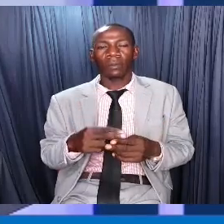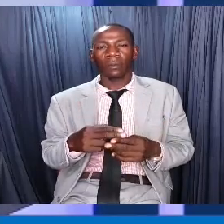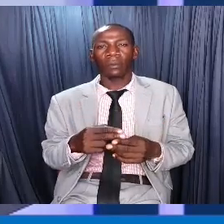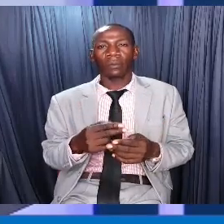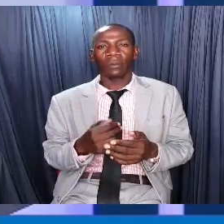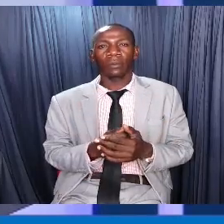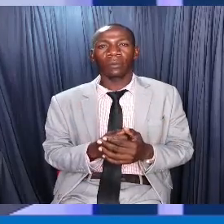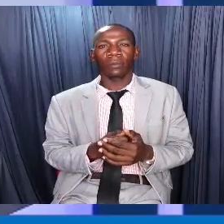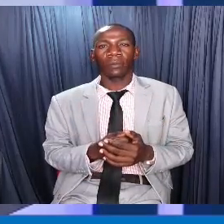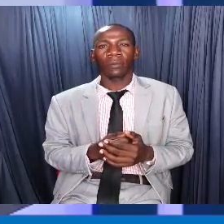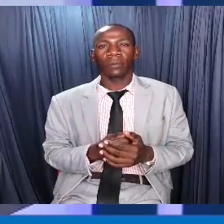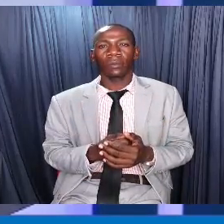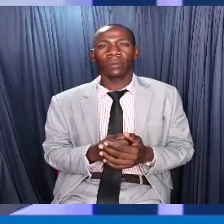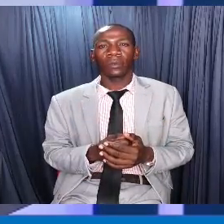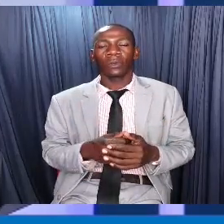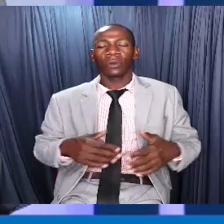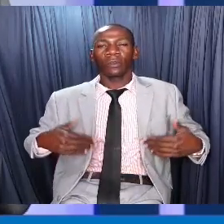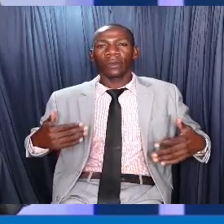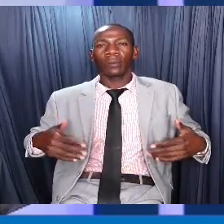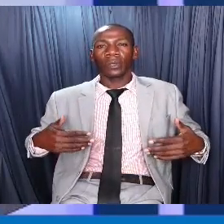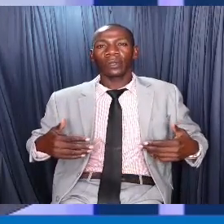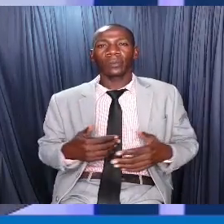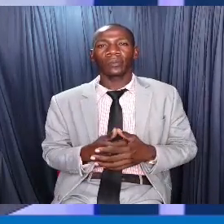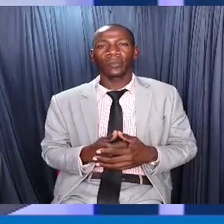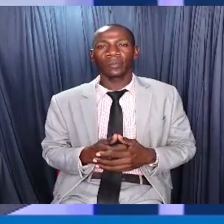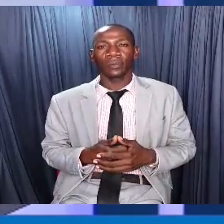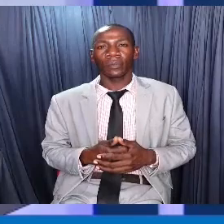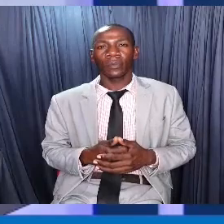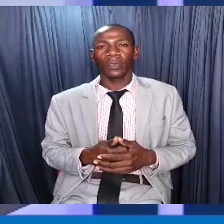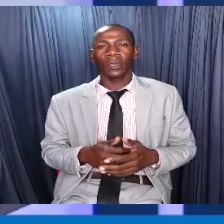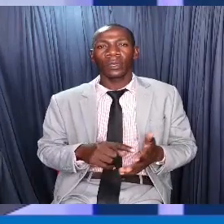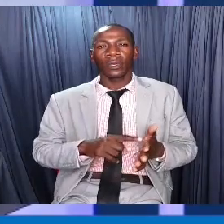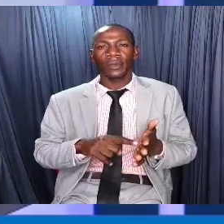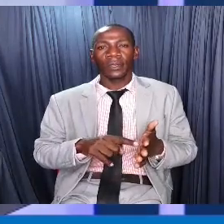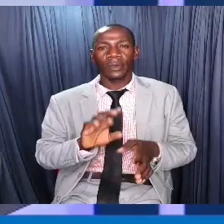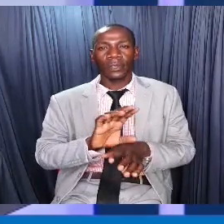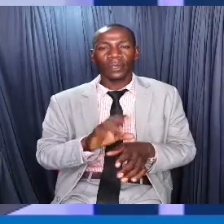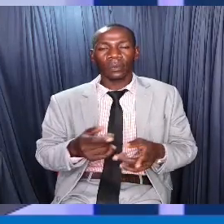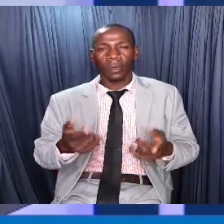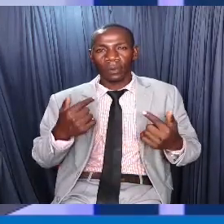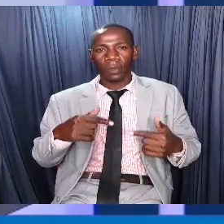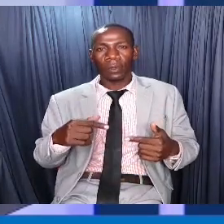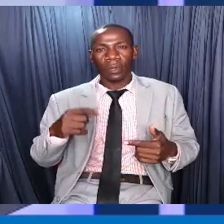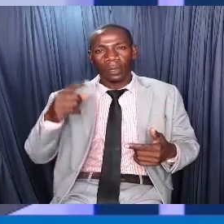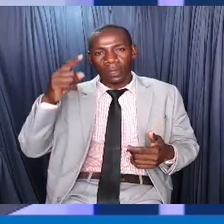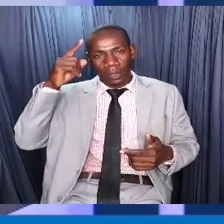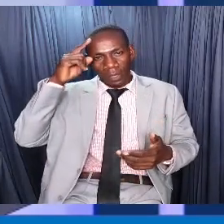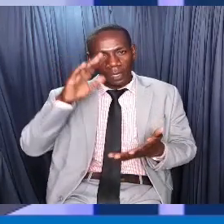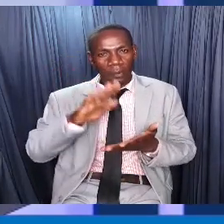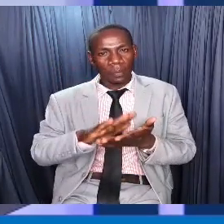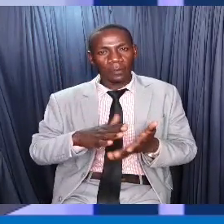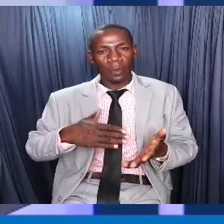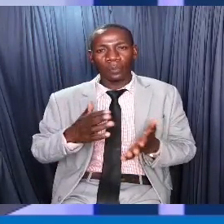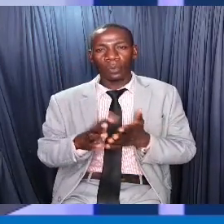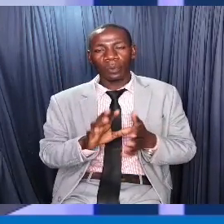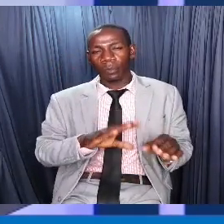named. Basi utafurahi. So you'll be very happy. Maana hii kanisa ukisha kuokoka. Because once you're saved here. Na zile shida zako zote zimeondoka. And